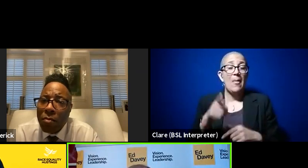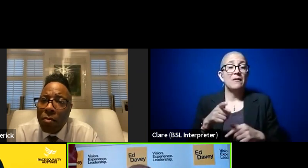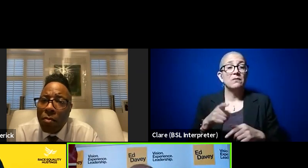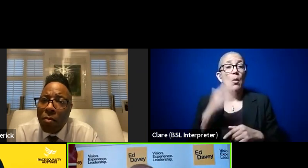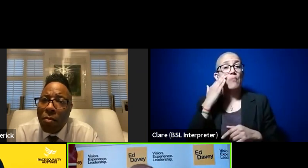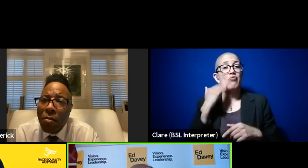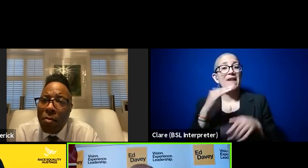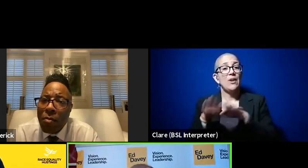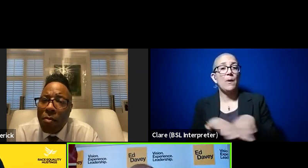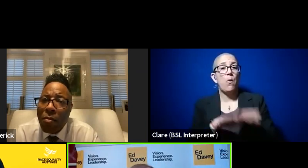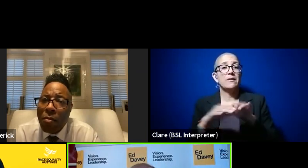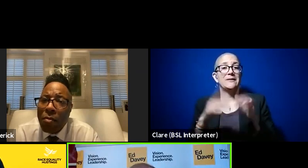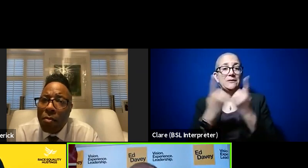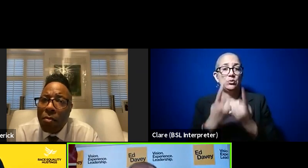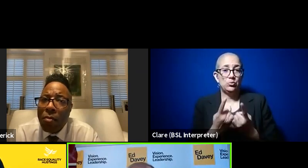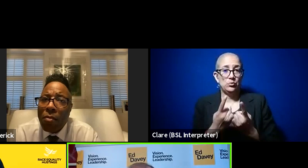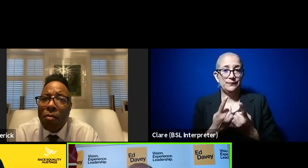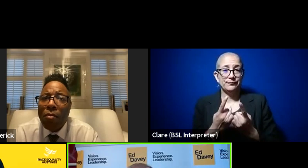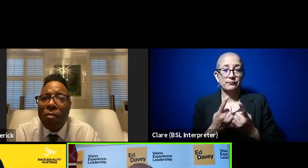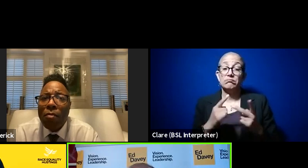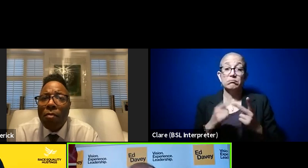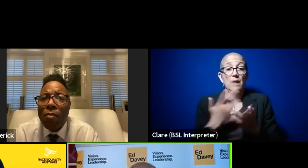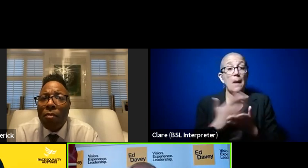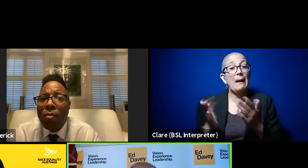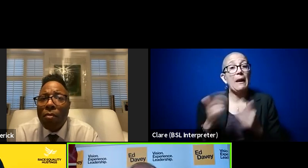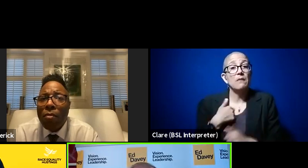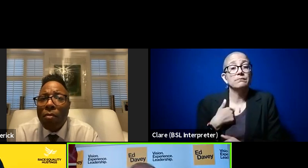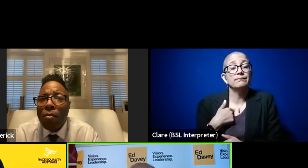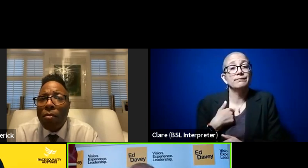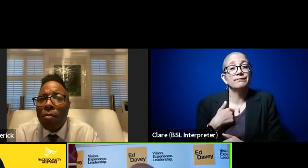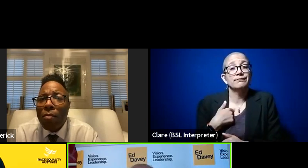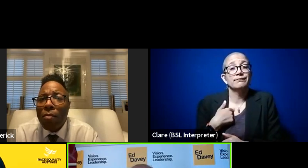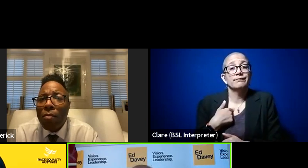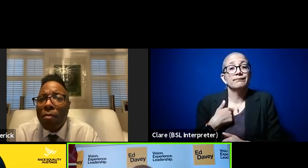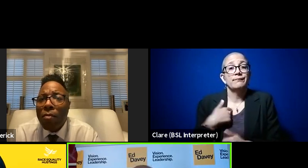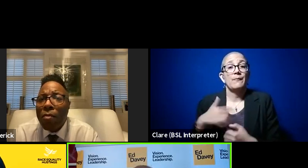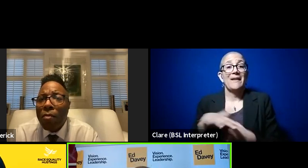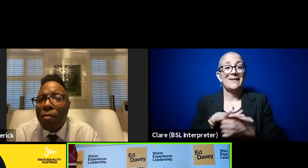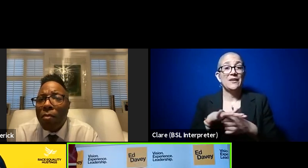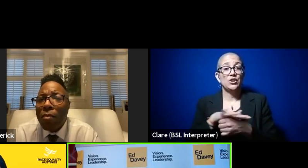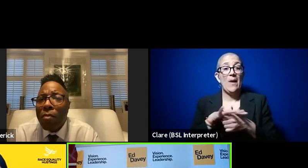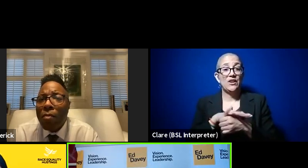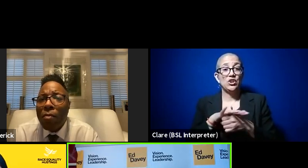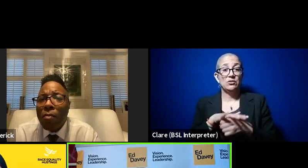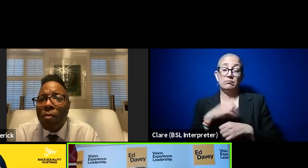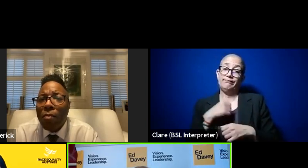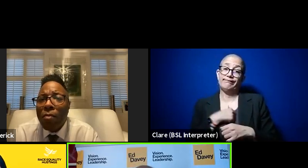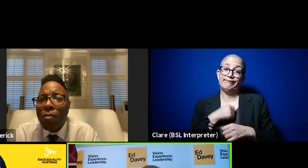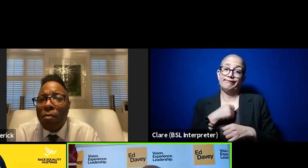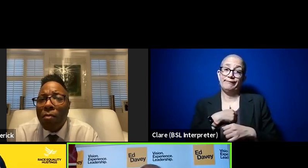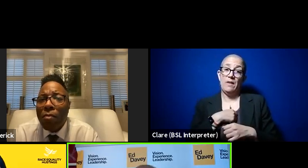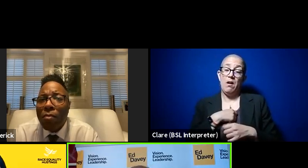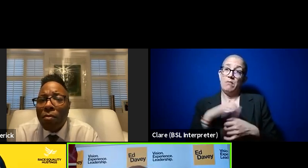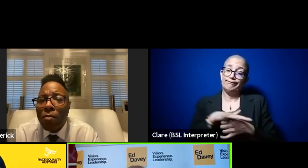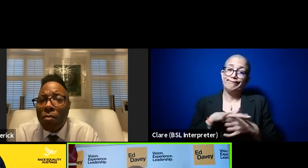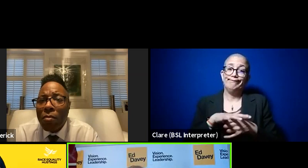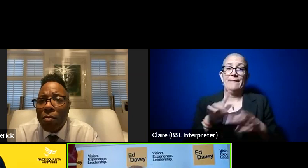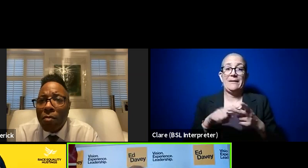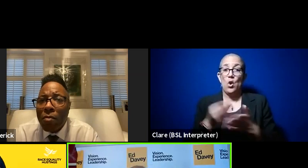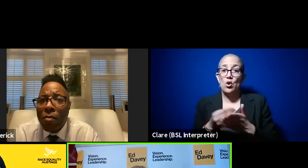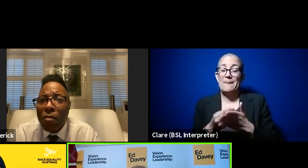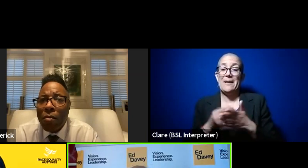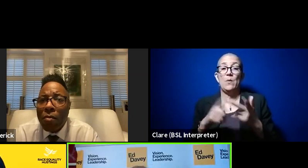issue. And I'm clear that we're in a situation in our society and our economy with COVID and the